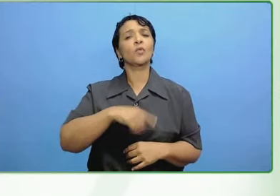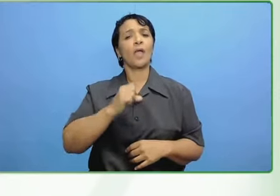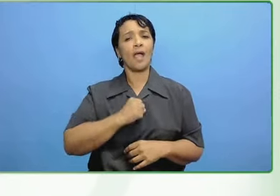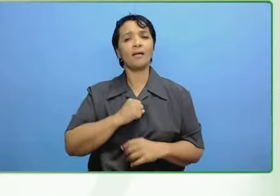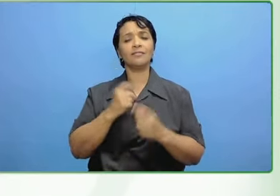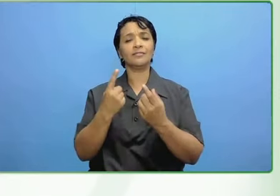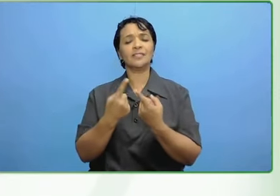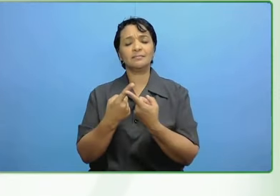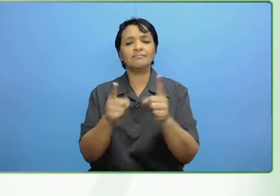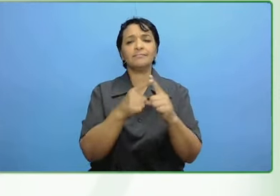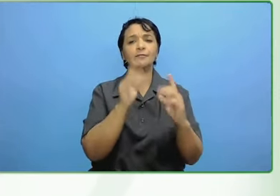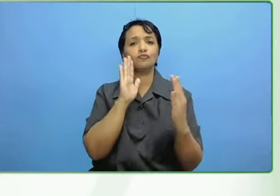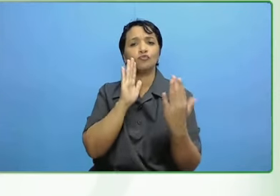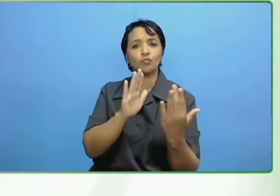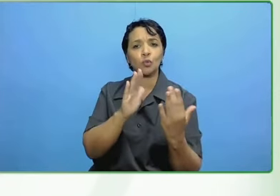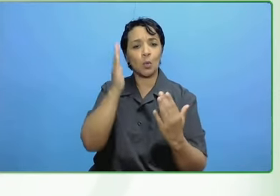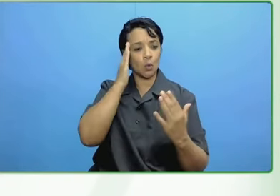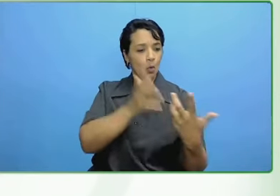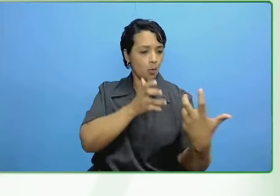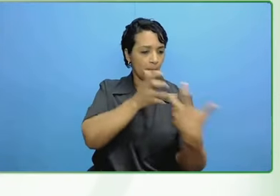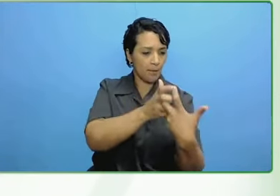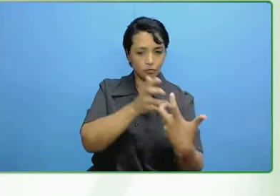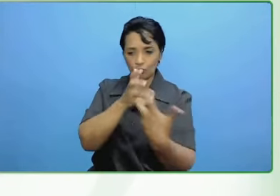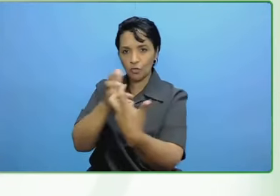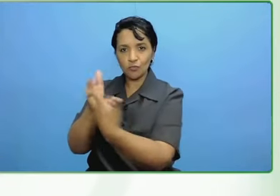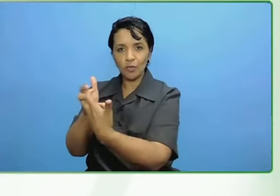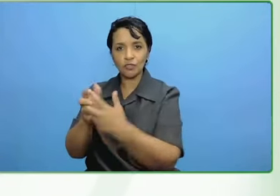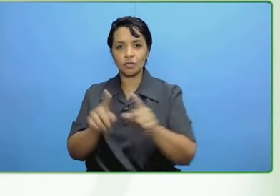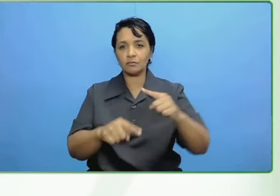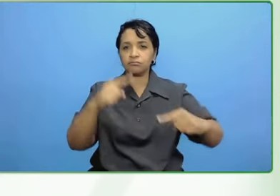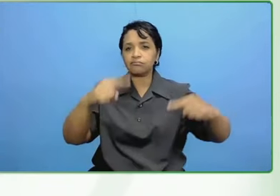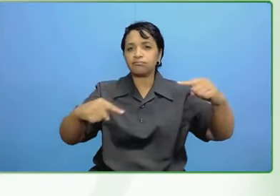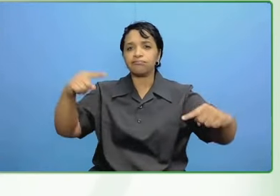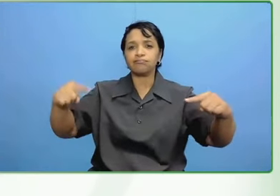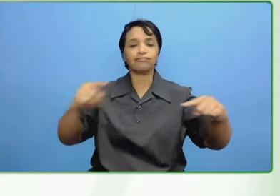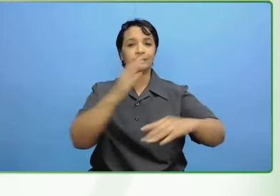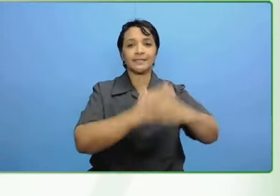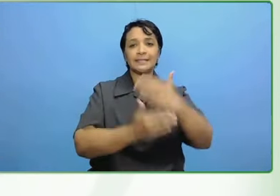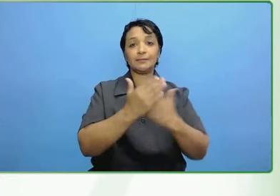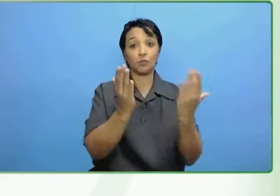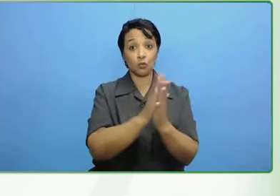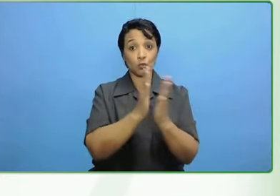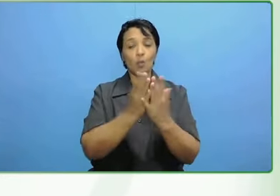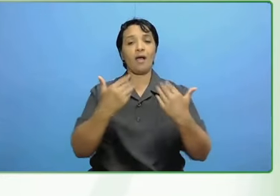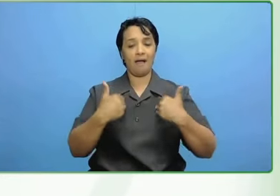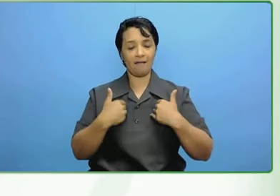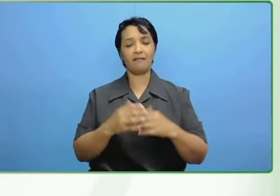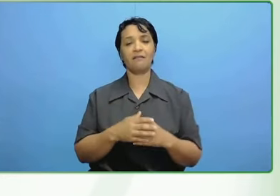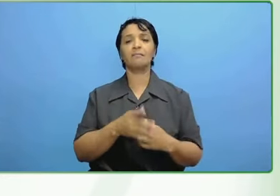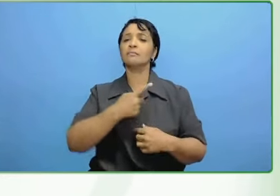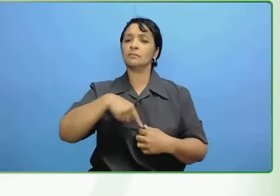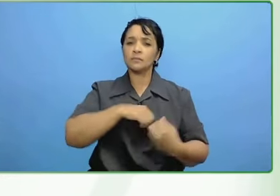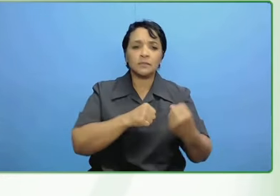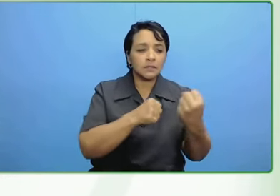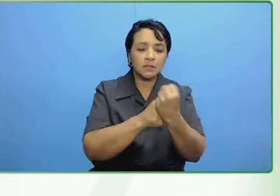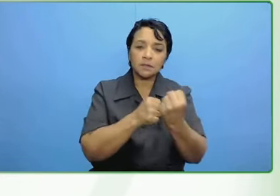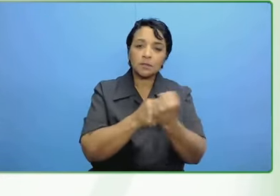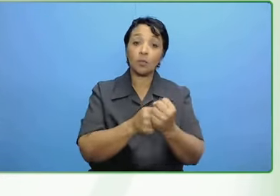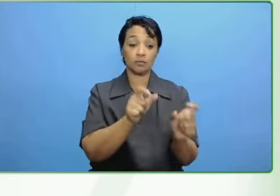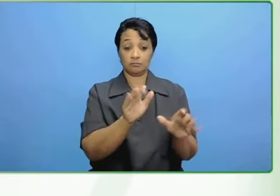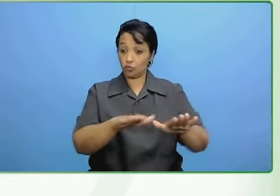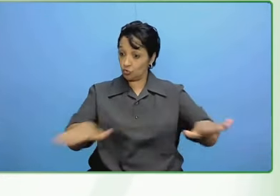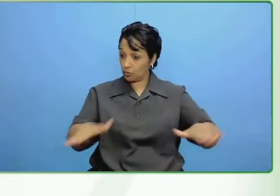the diverse needs of students with or without disabilities. As far as possible, we support students with disabilities in